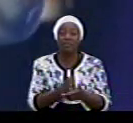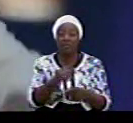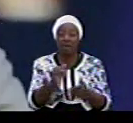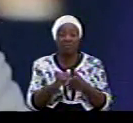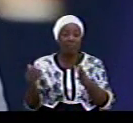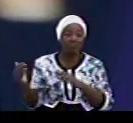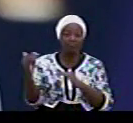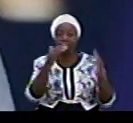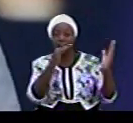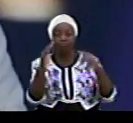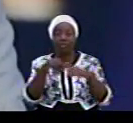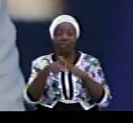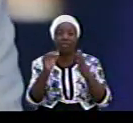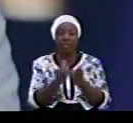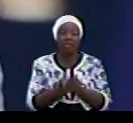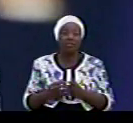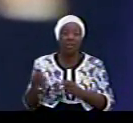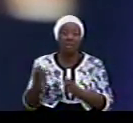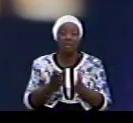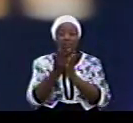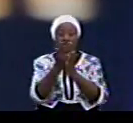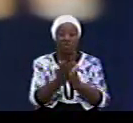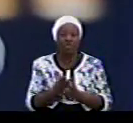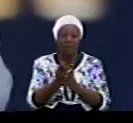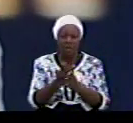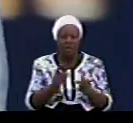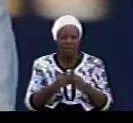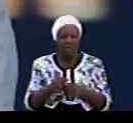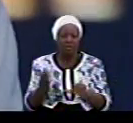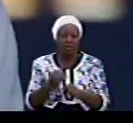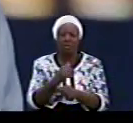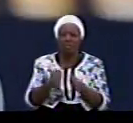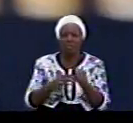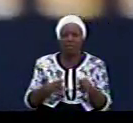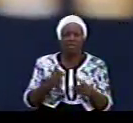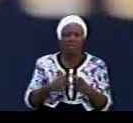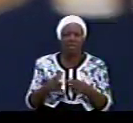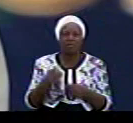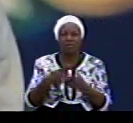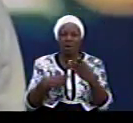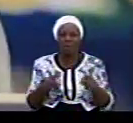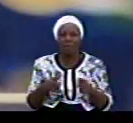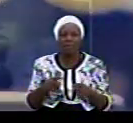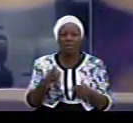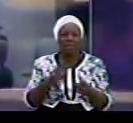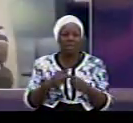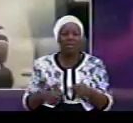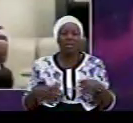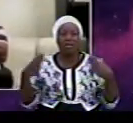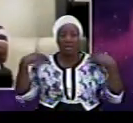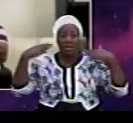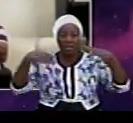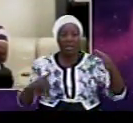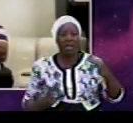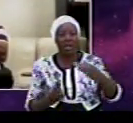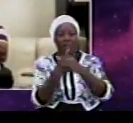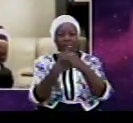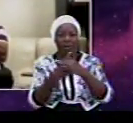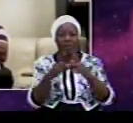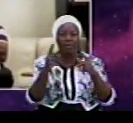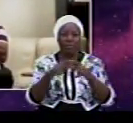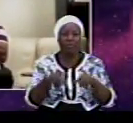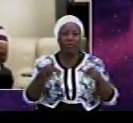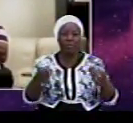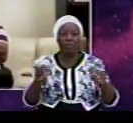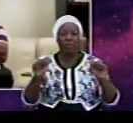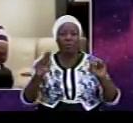they had, and threw into the sea. And then an angel appeared unto Paul and said, fear not,